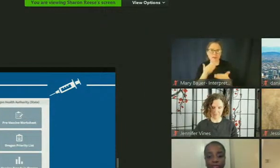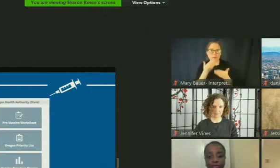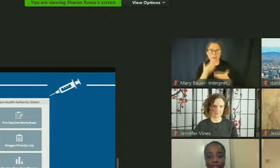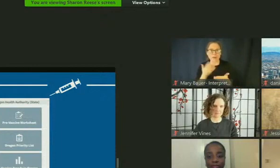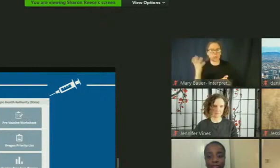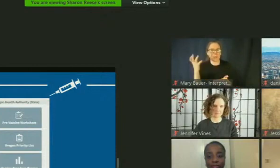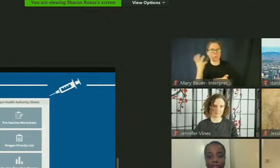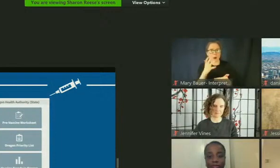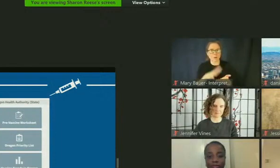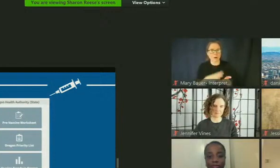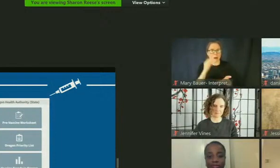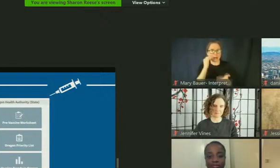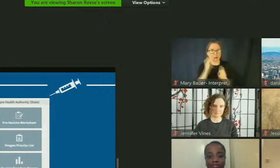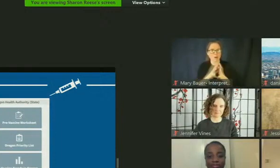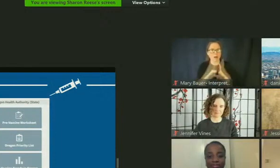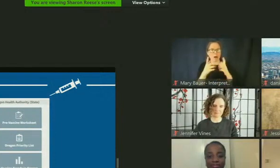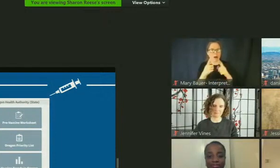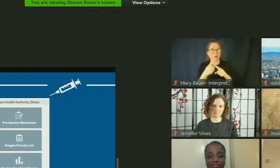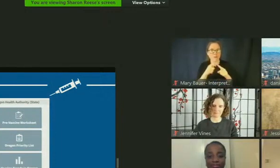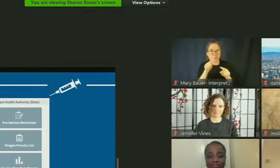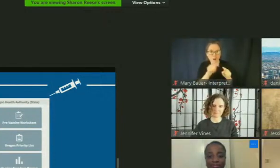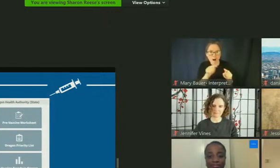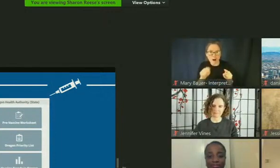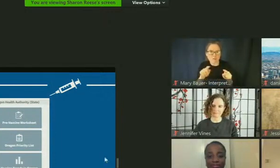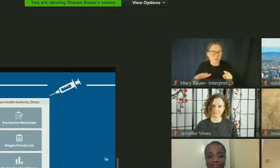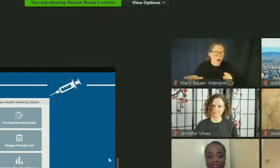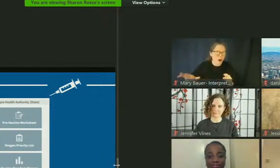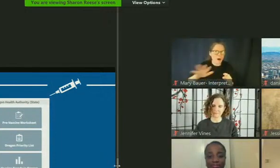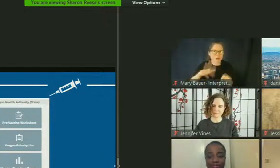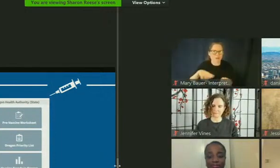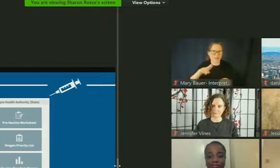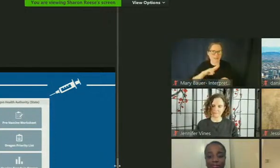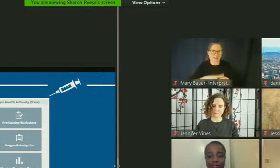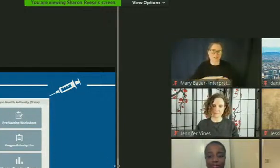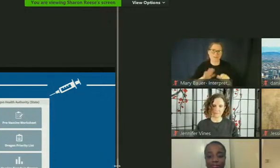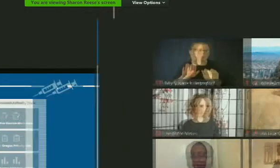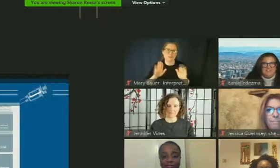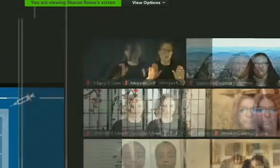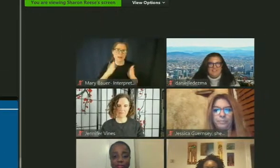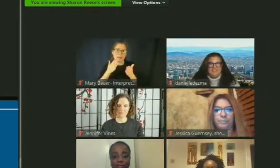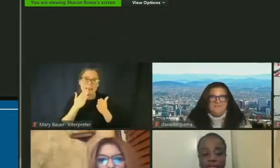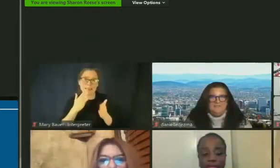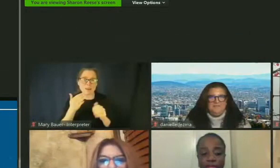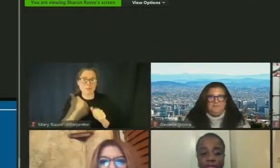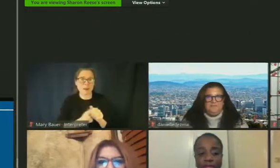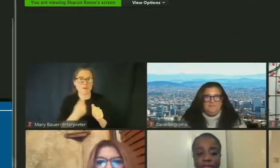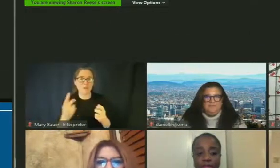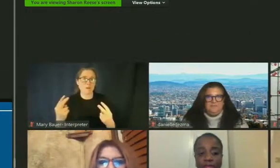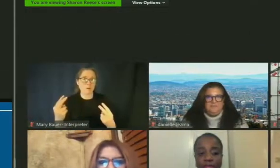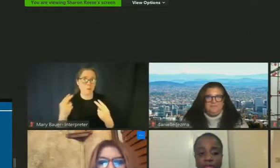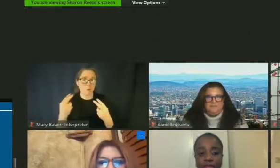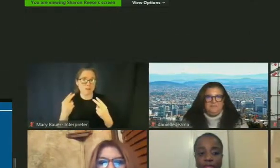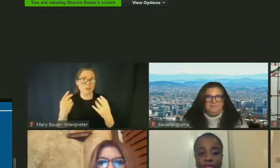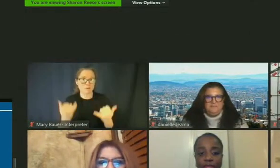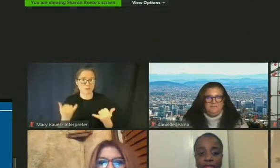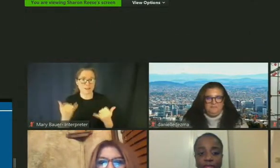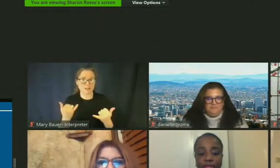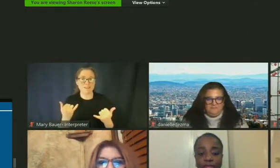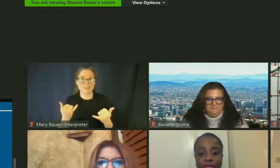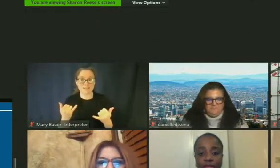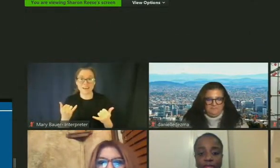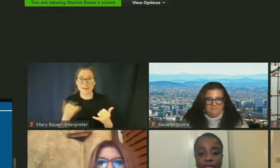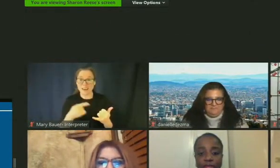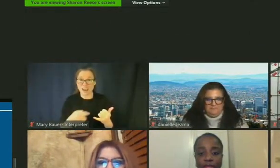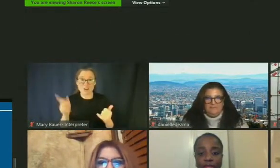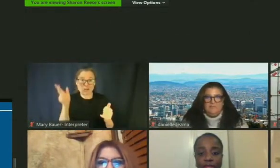of speakers from all over the country. So that was great. I wanted to thank everybody for tuning in. And as the health experts you heard